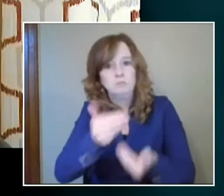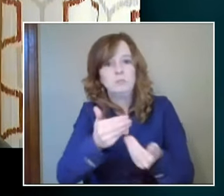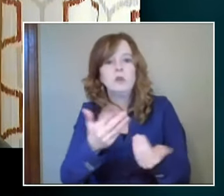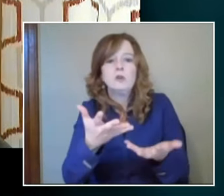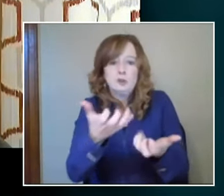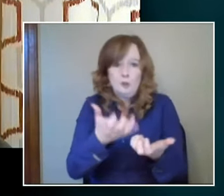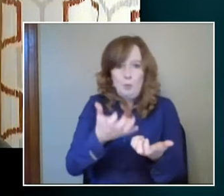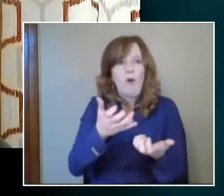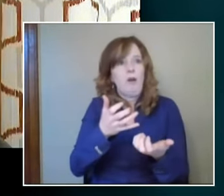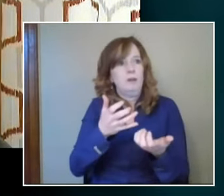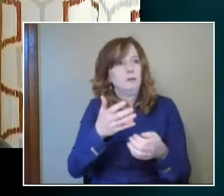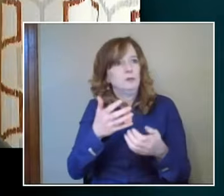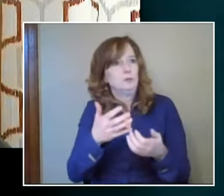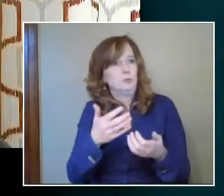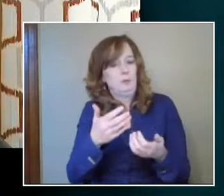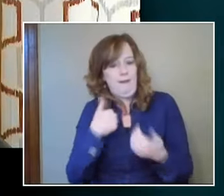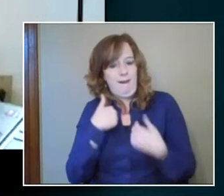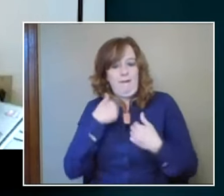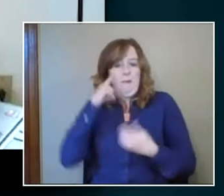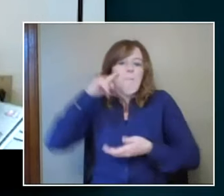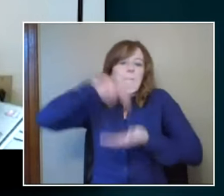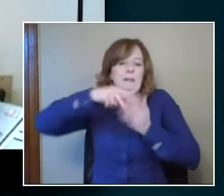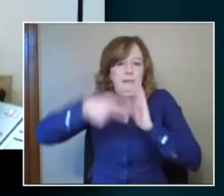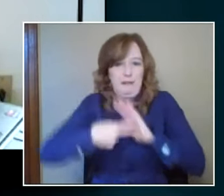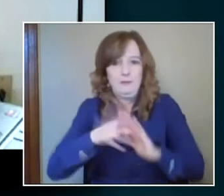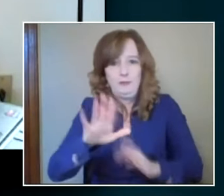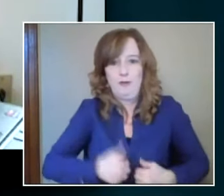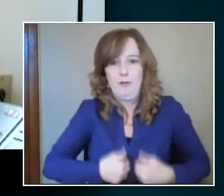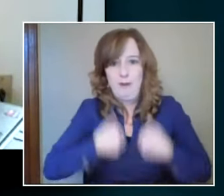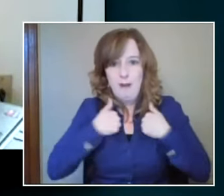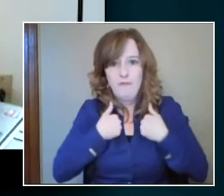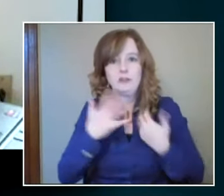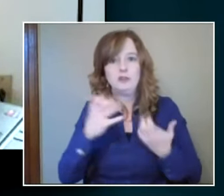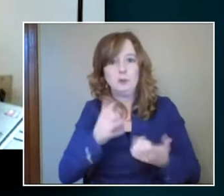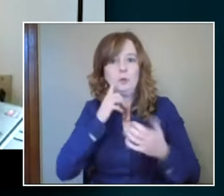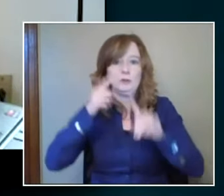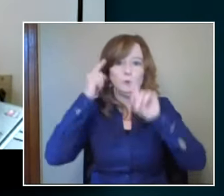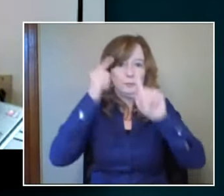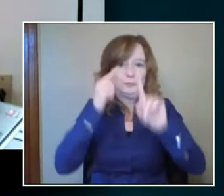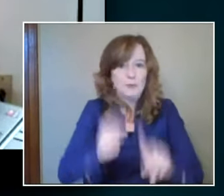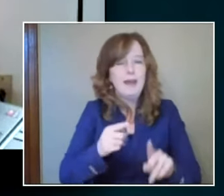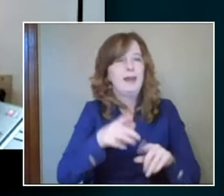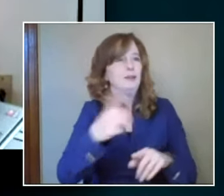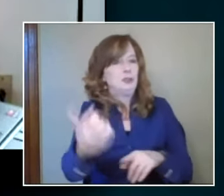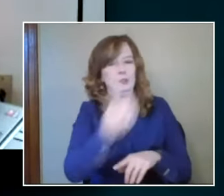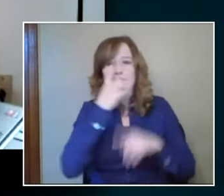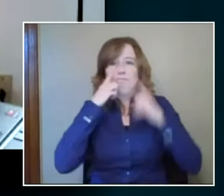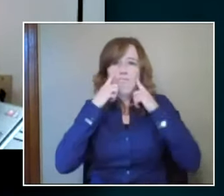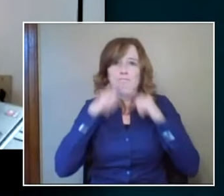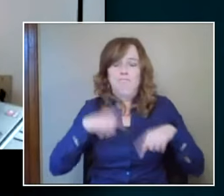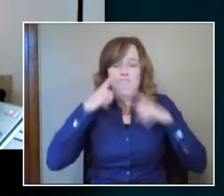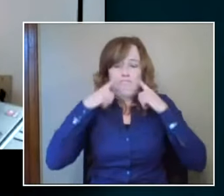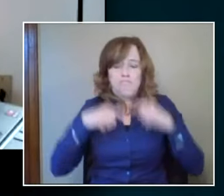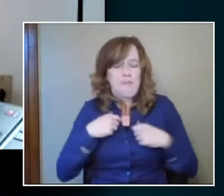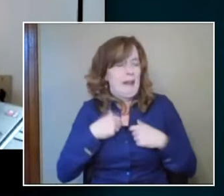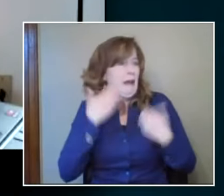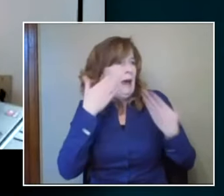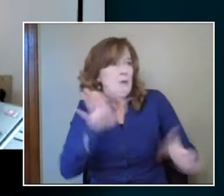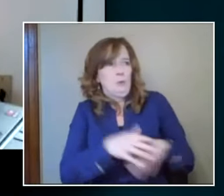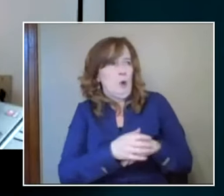wanted to pursue her objectives and her goals, but with tears rolling down her eyes, she said, "I don't know if I can do